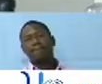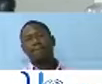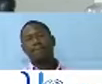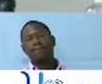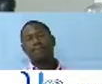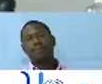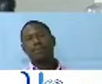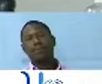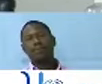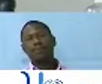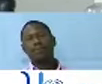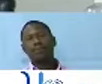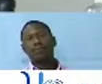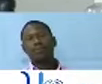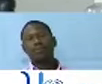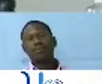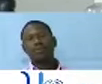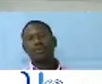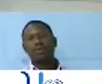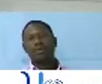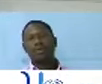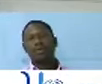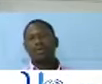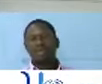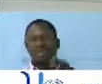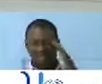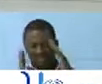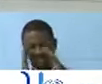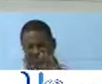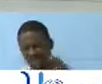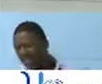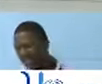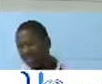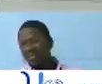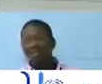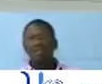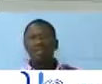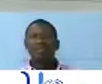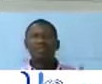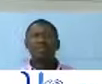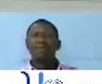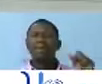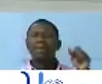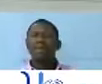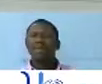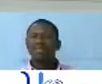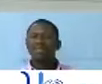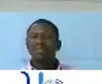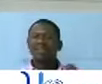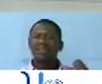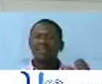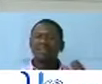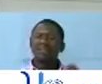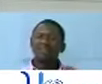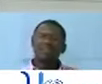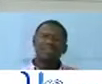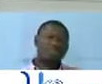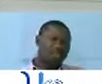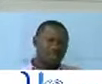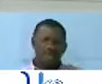He diverts the attention from the heinous acts that are being committed to this binary of West against us.